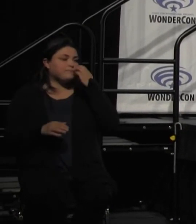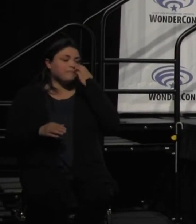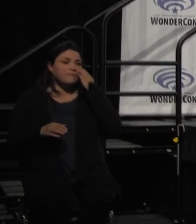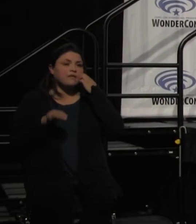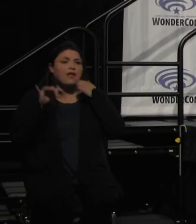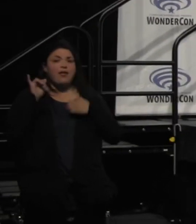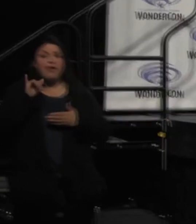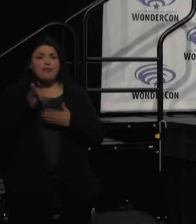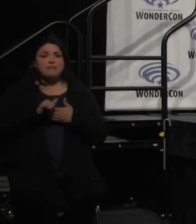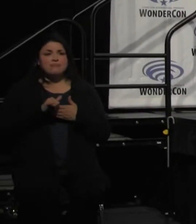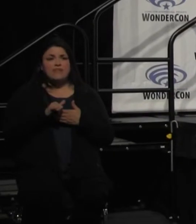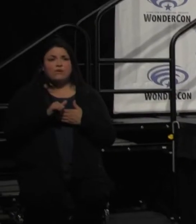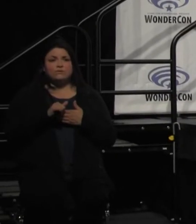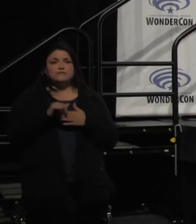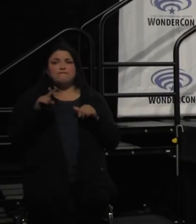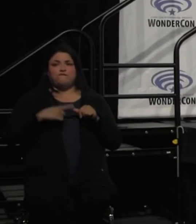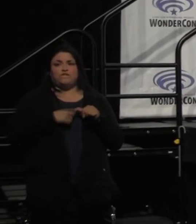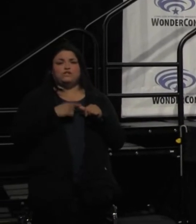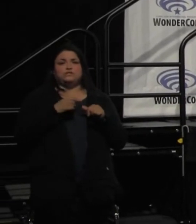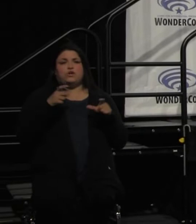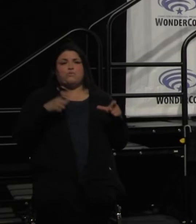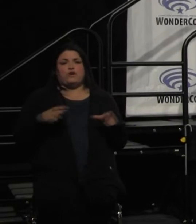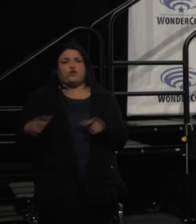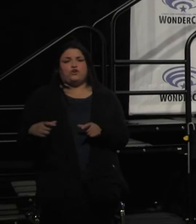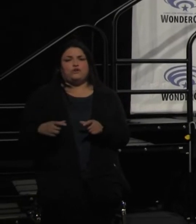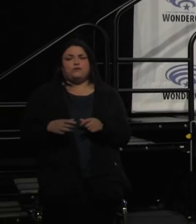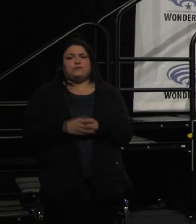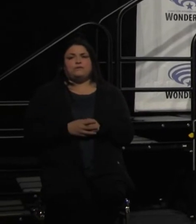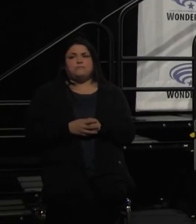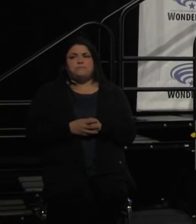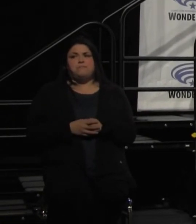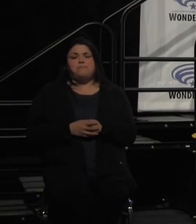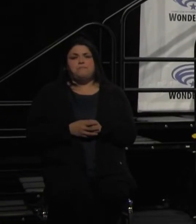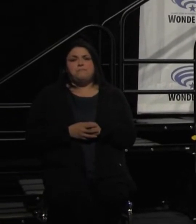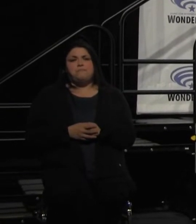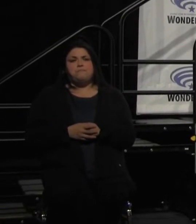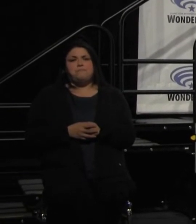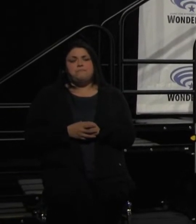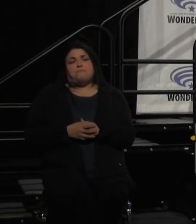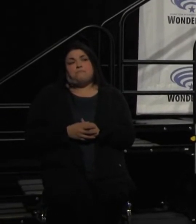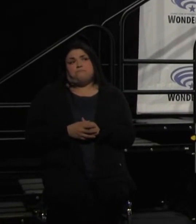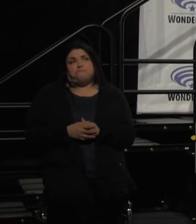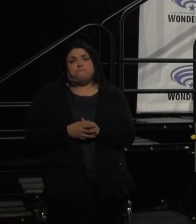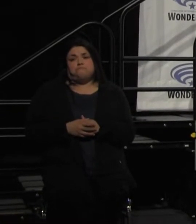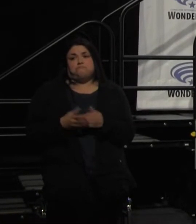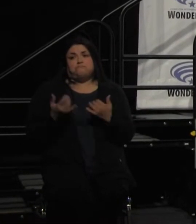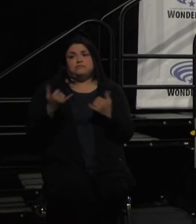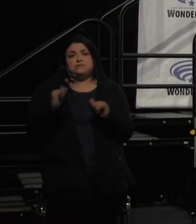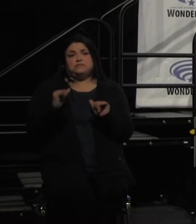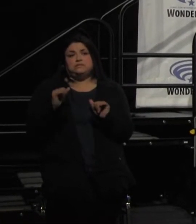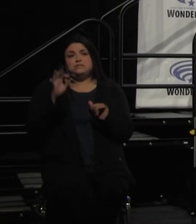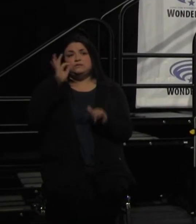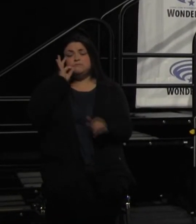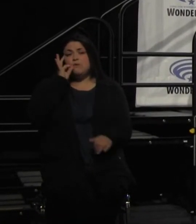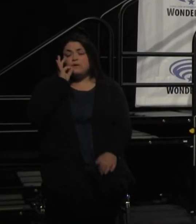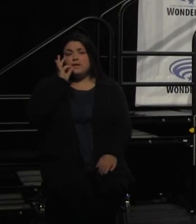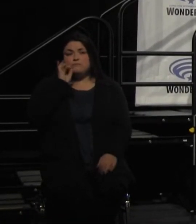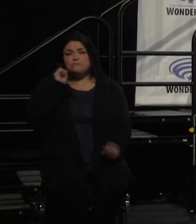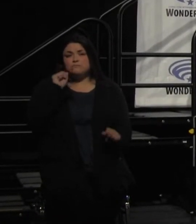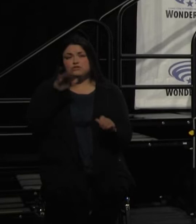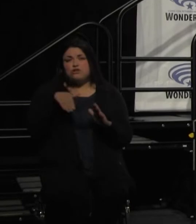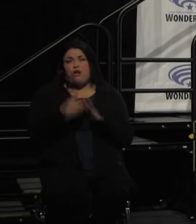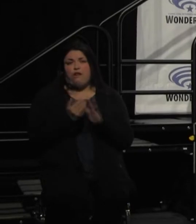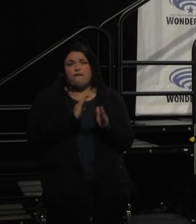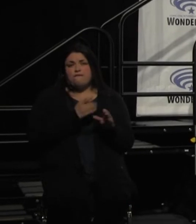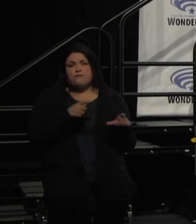that bit as a record bit first. Yeah, it was a record bit. Well, although Still Smoking was all our record bits. That's why we